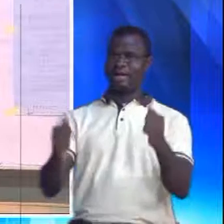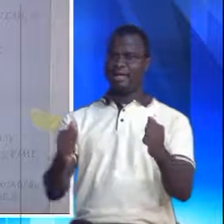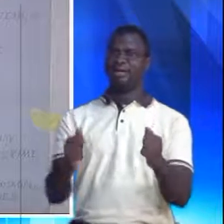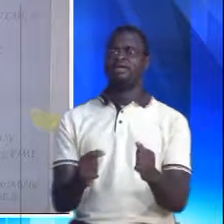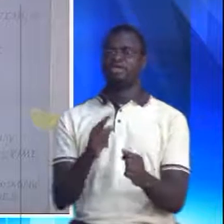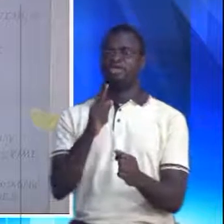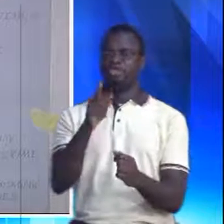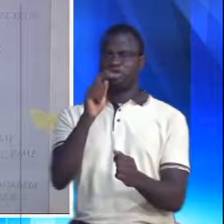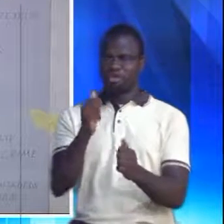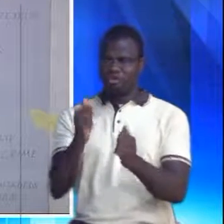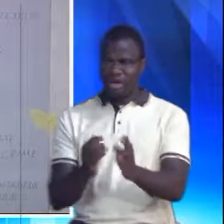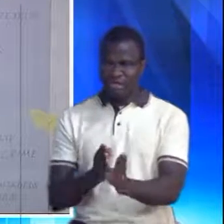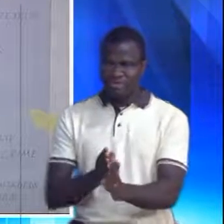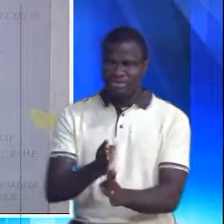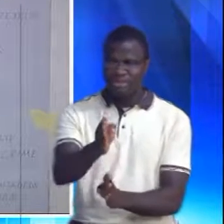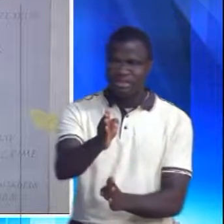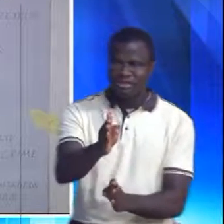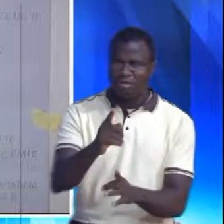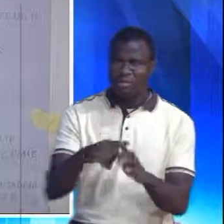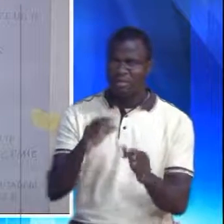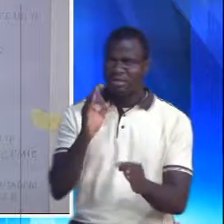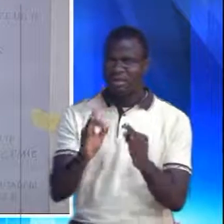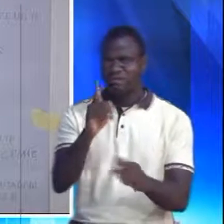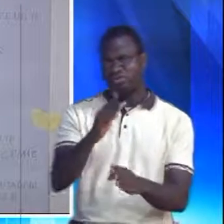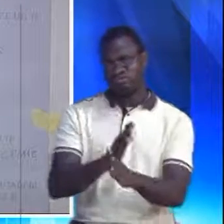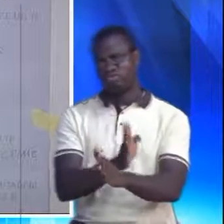I'm driving my car on the highway.